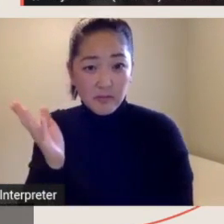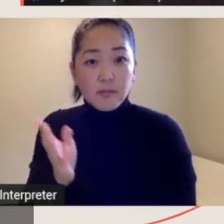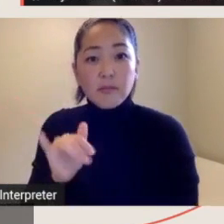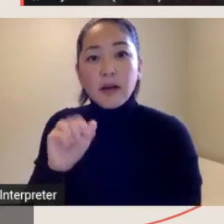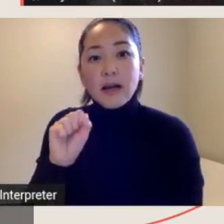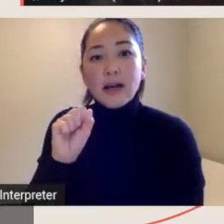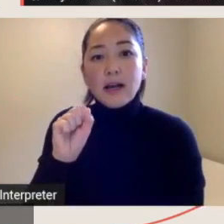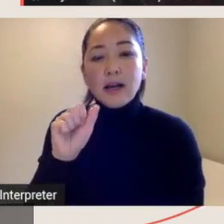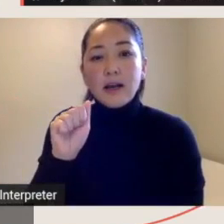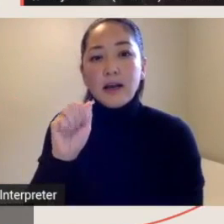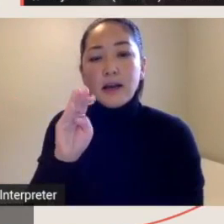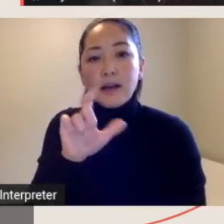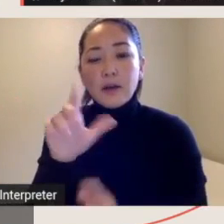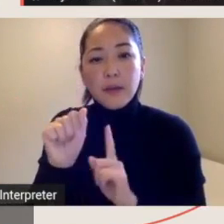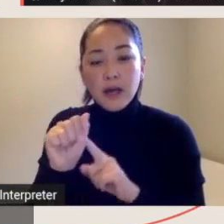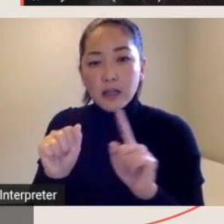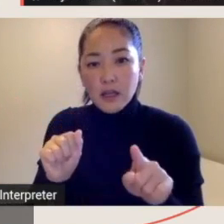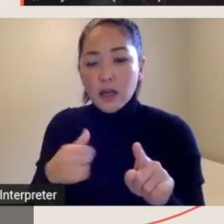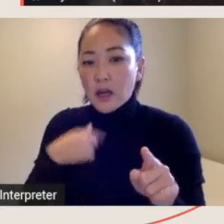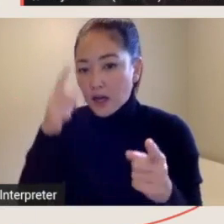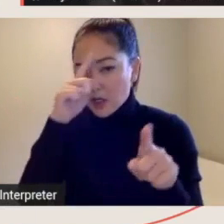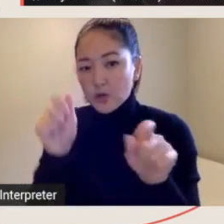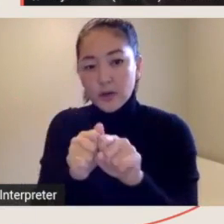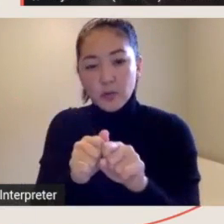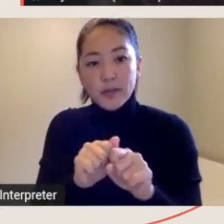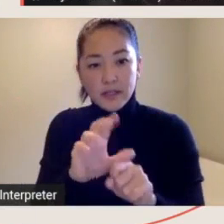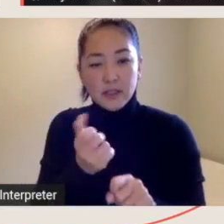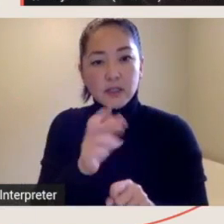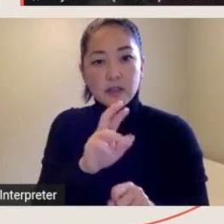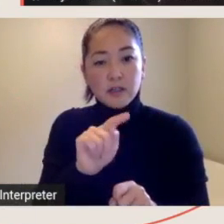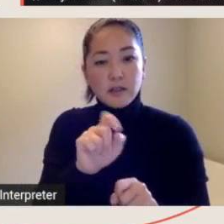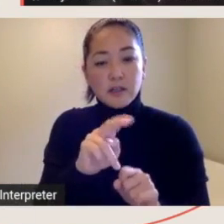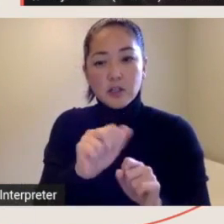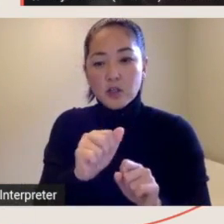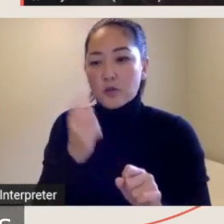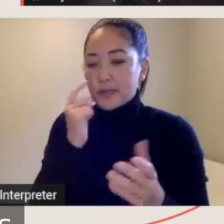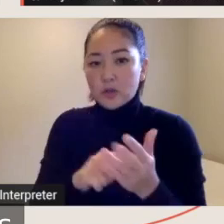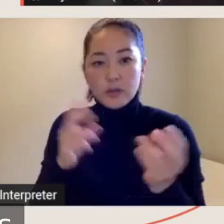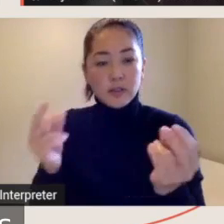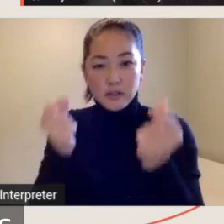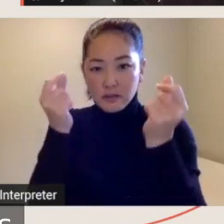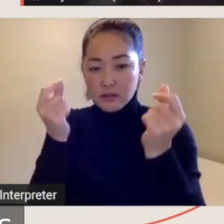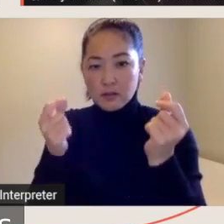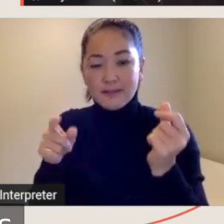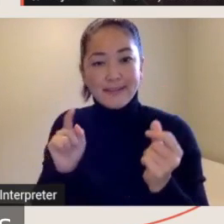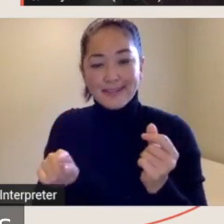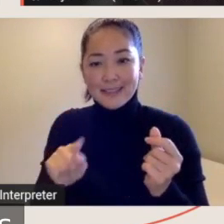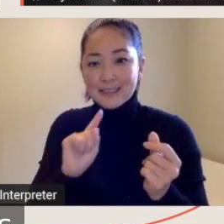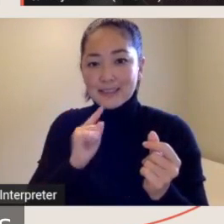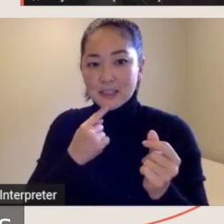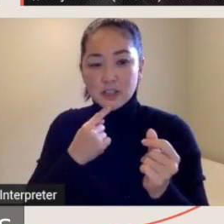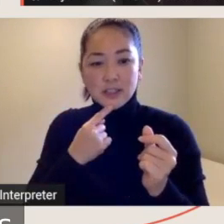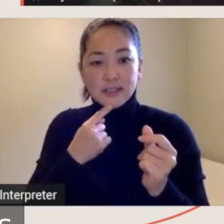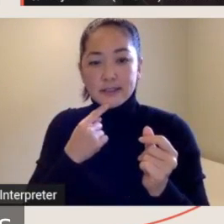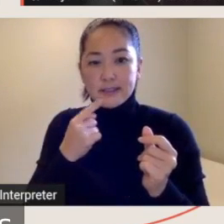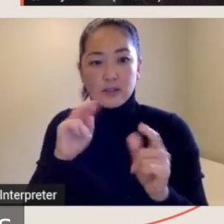I mean, I agree with Christina that it's something that we notice immediately. And as she said, like this